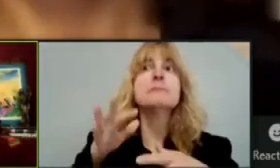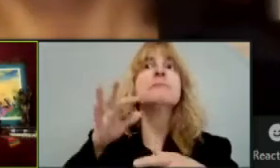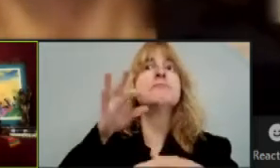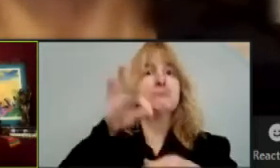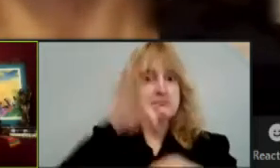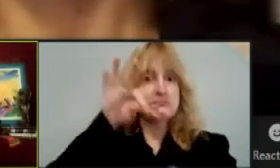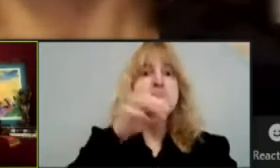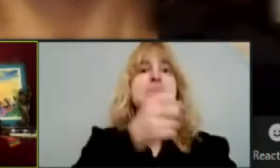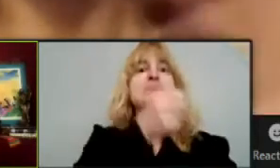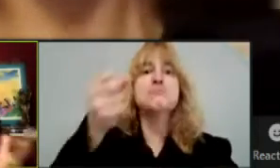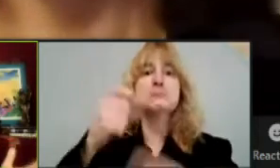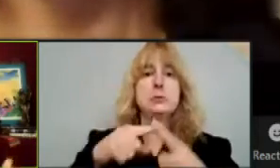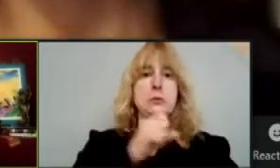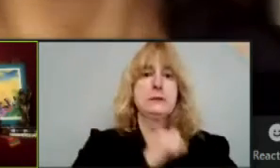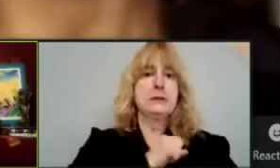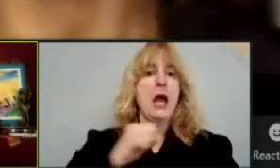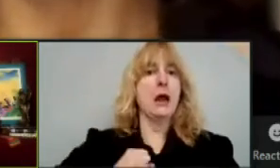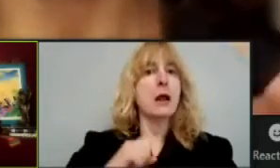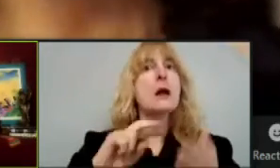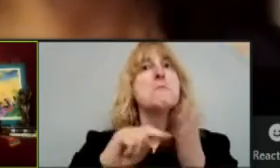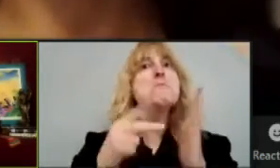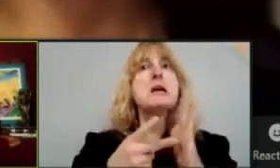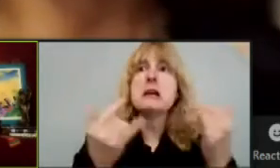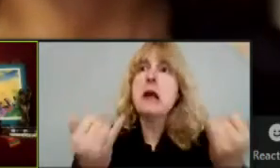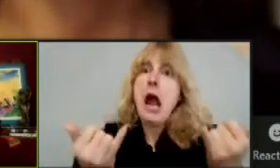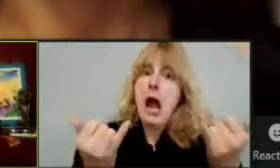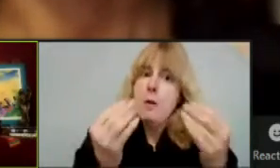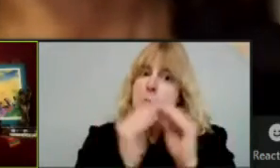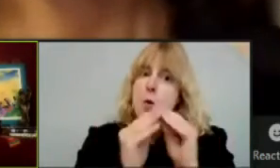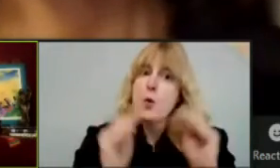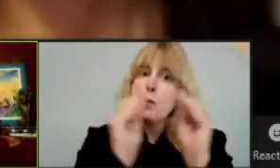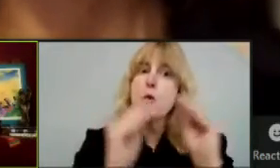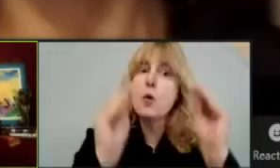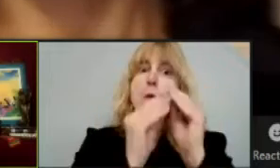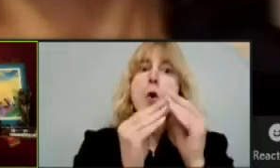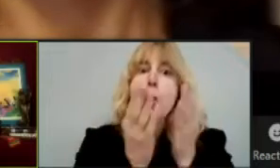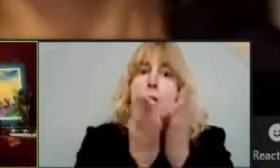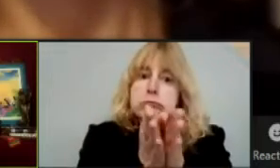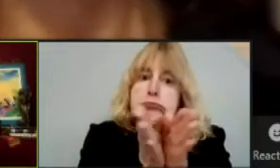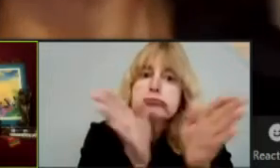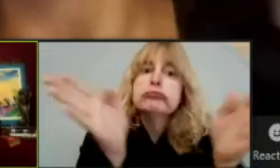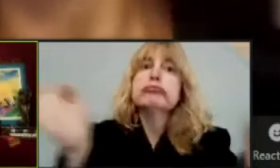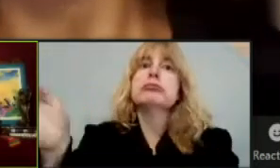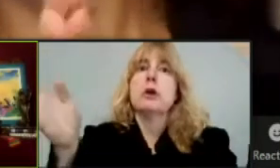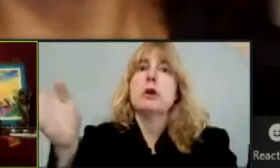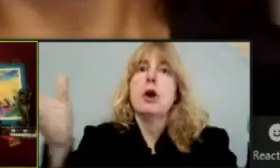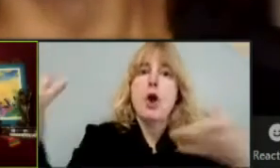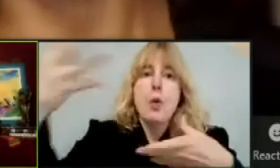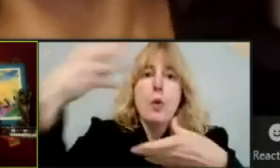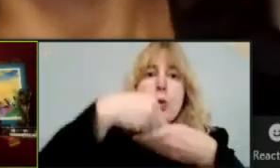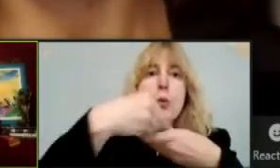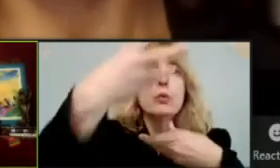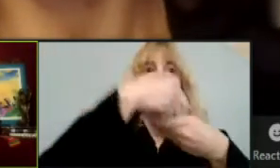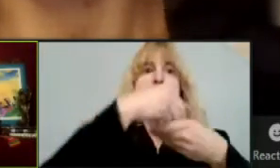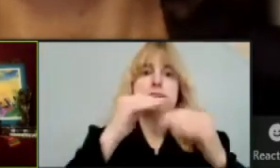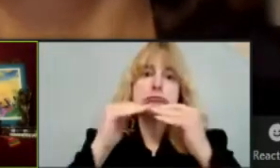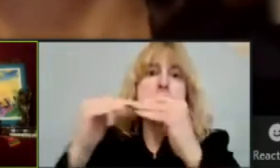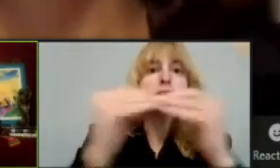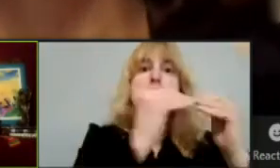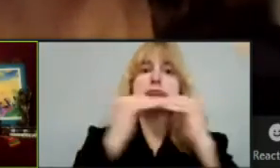surely towards the broader dream of inclusion and justice that we know that we're all working